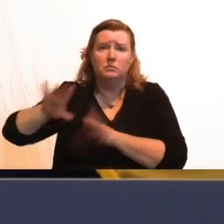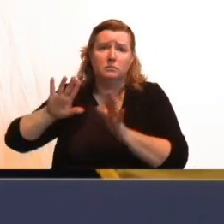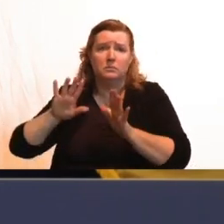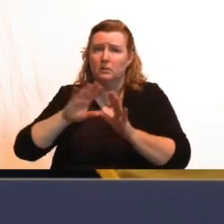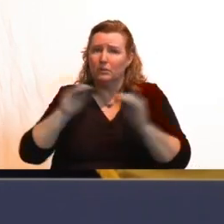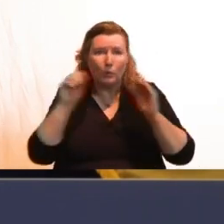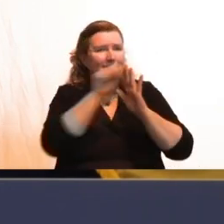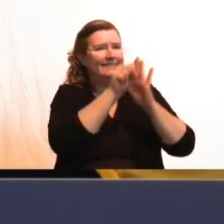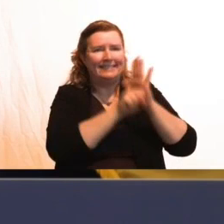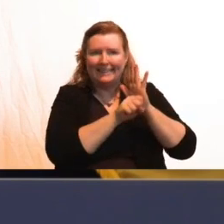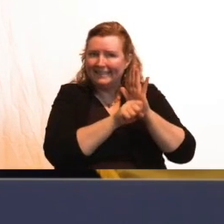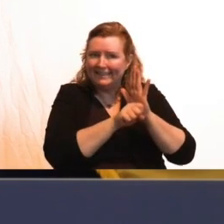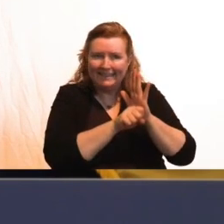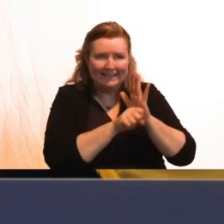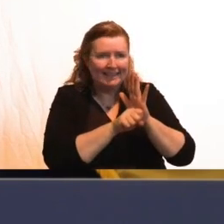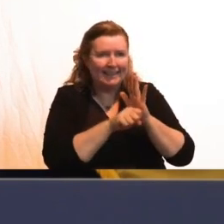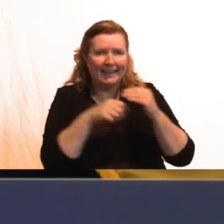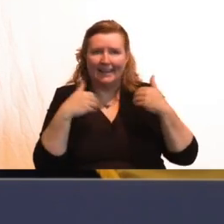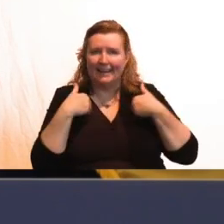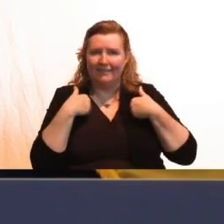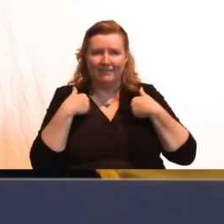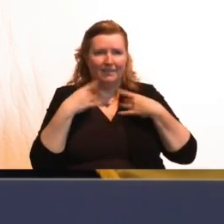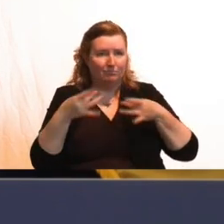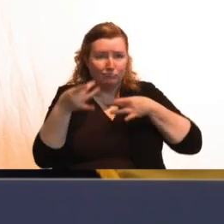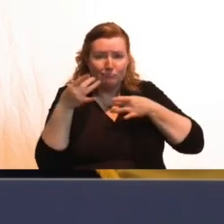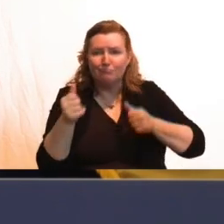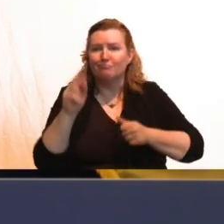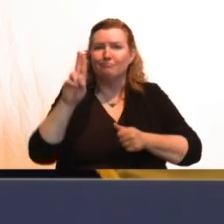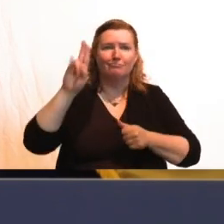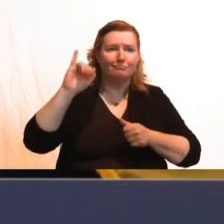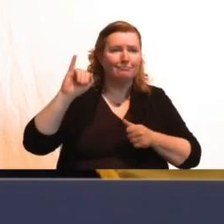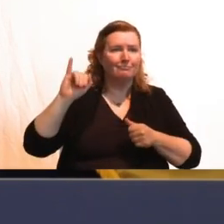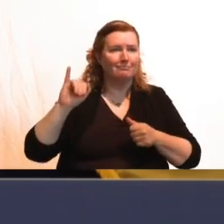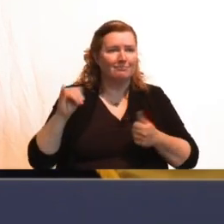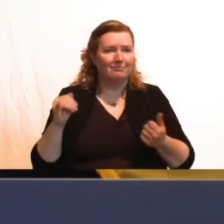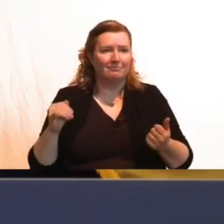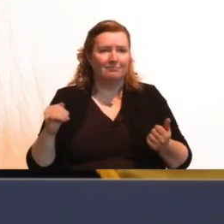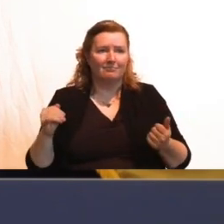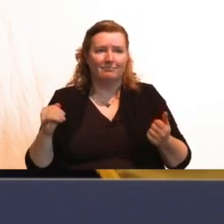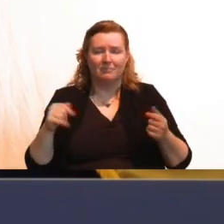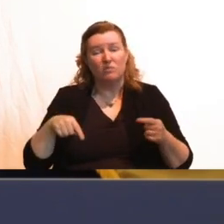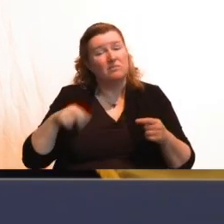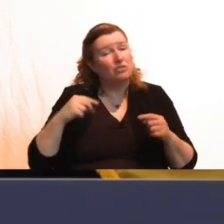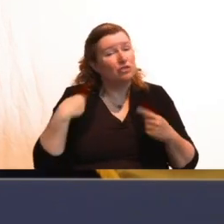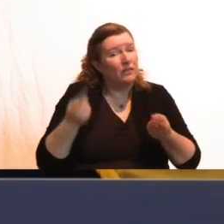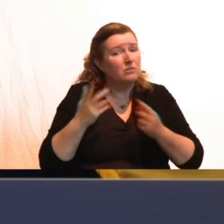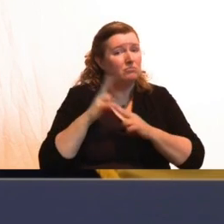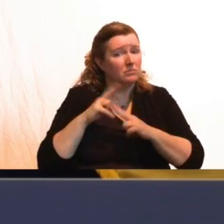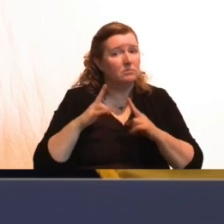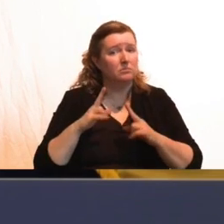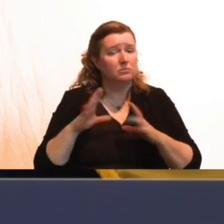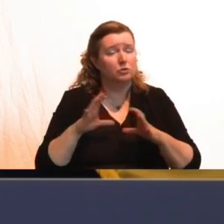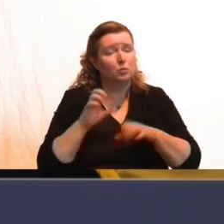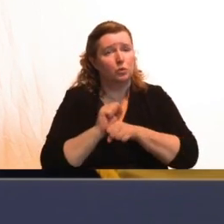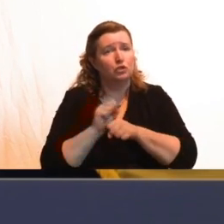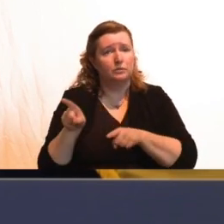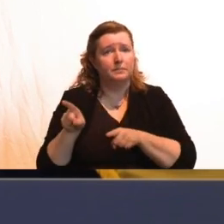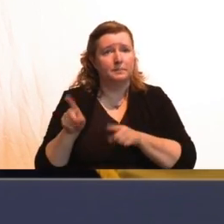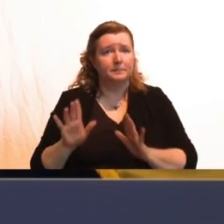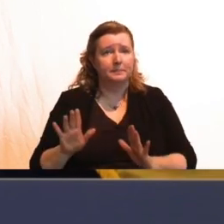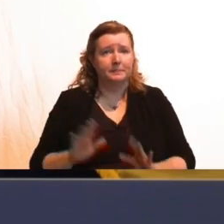folks hear that and say, oh my God. The problem is in the federal system is overwhelmingly antiquated and not